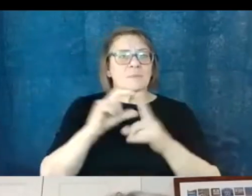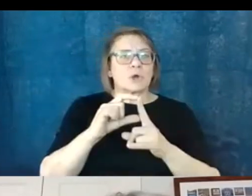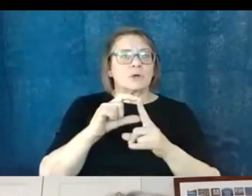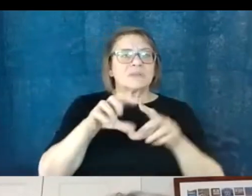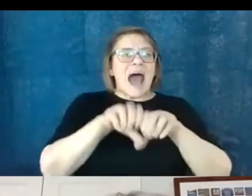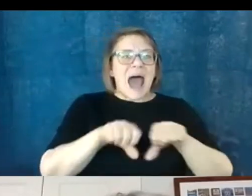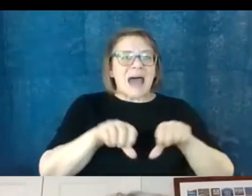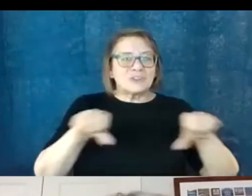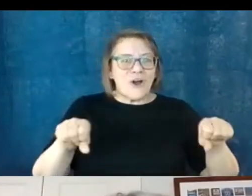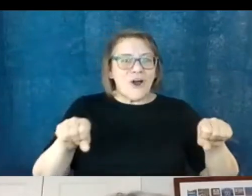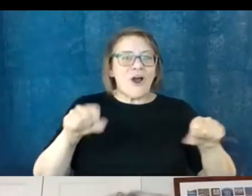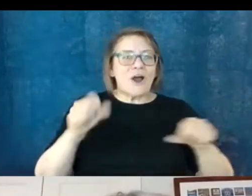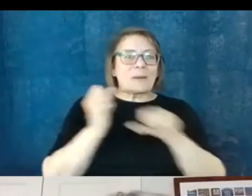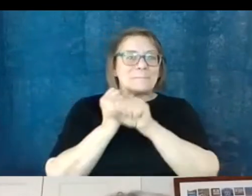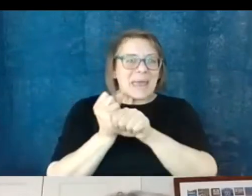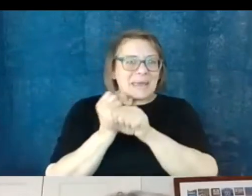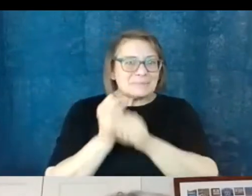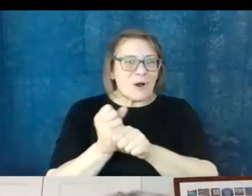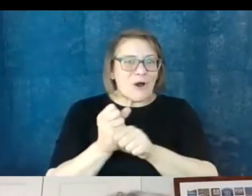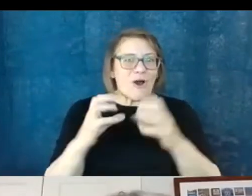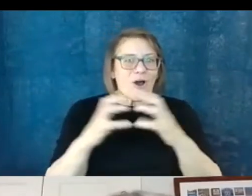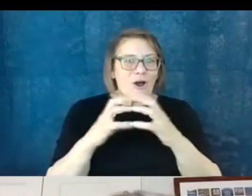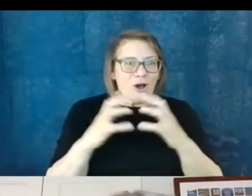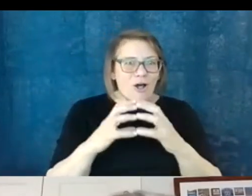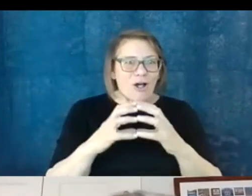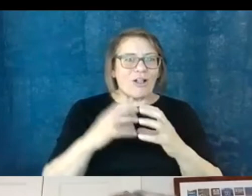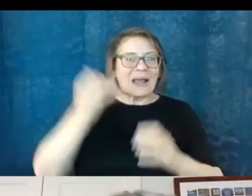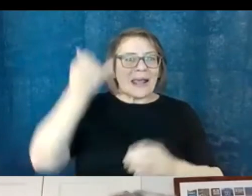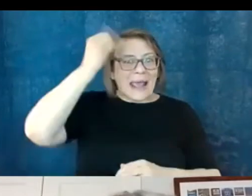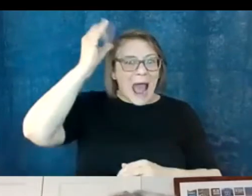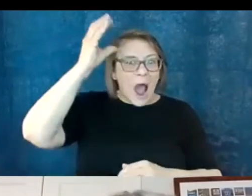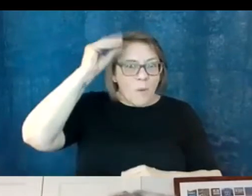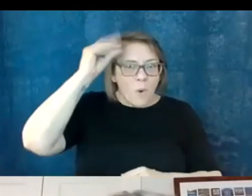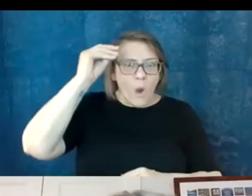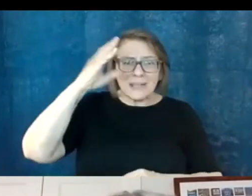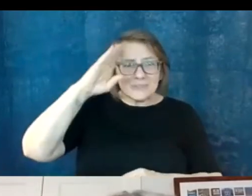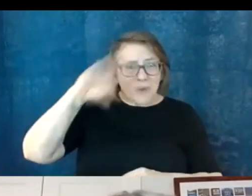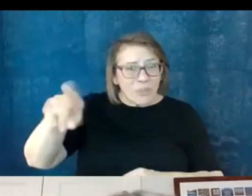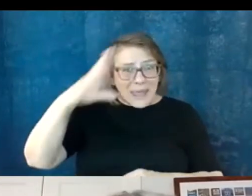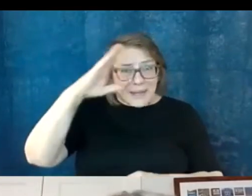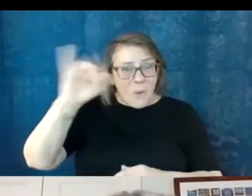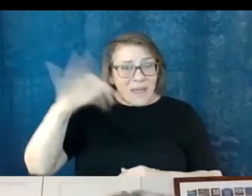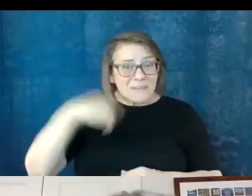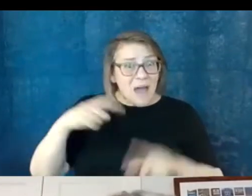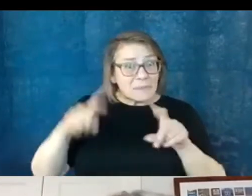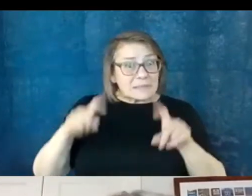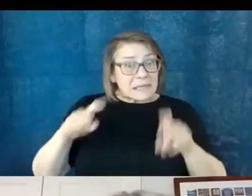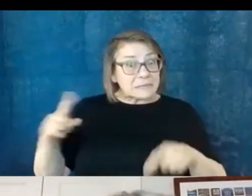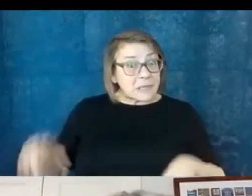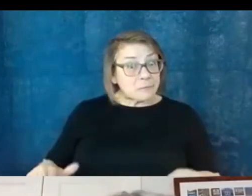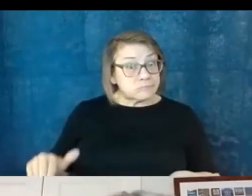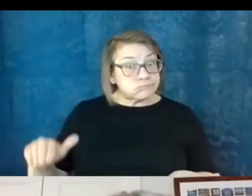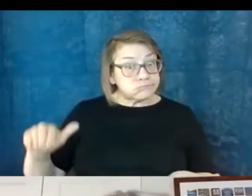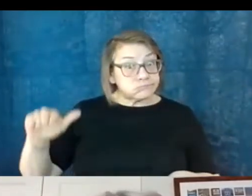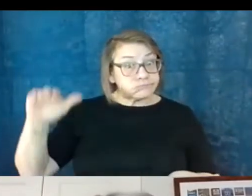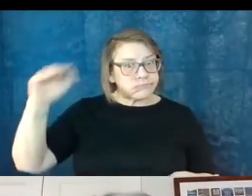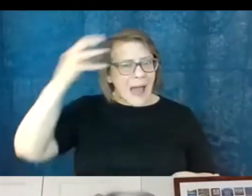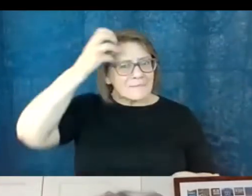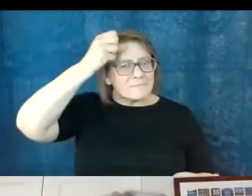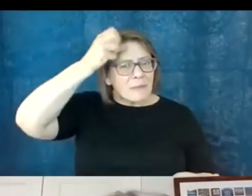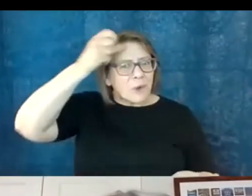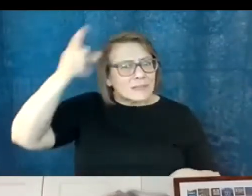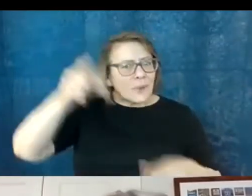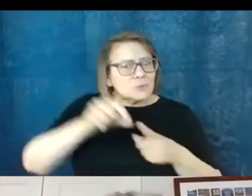baseball, cowboy, and so forth? Don't they know that if I've had my hearing tested since I was a little child, that I've memorized those